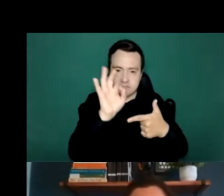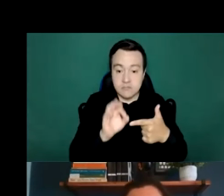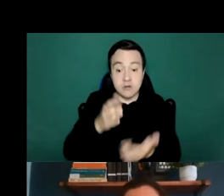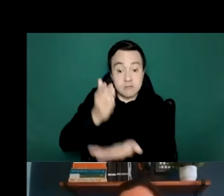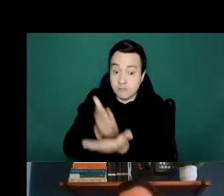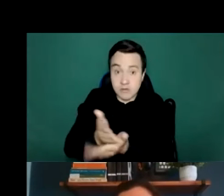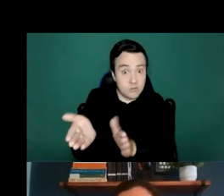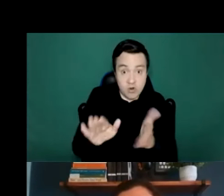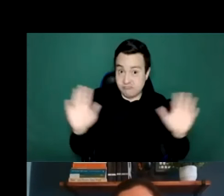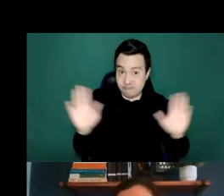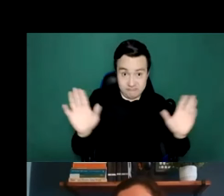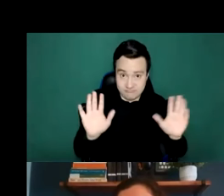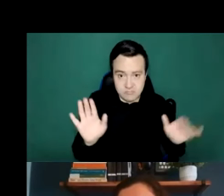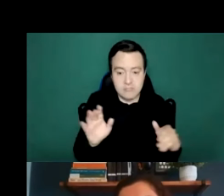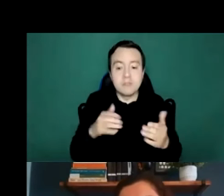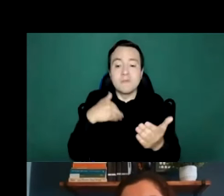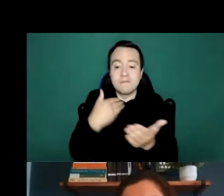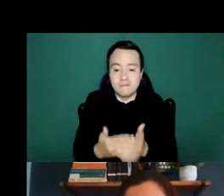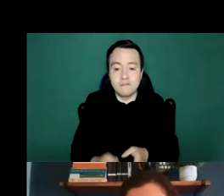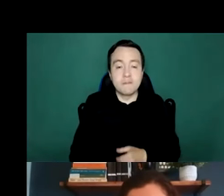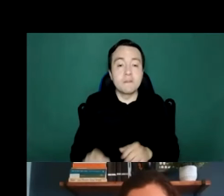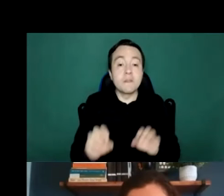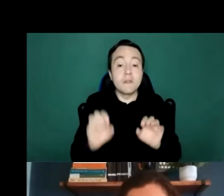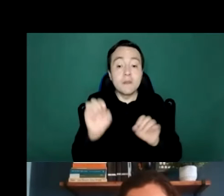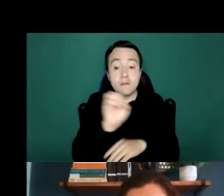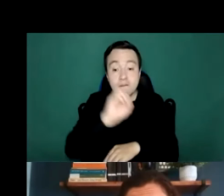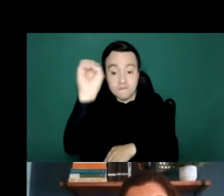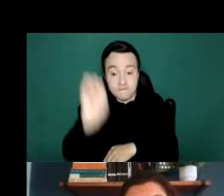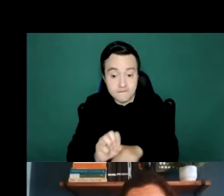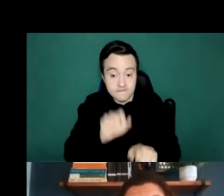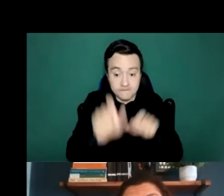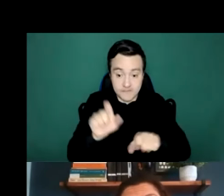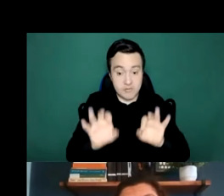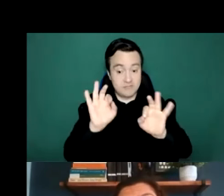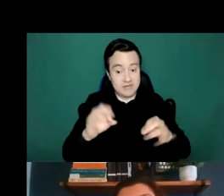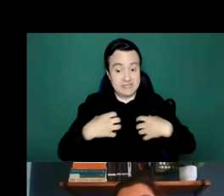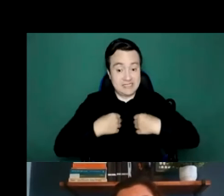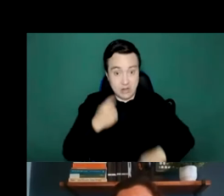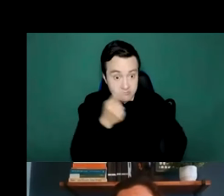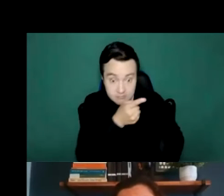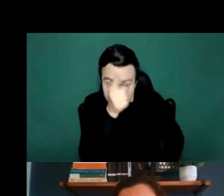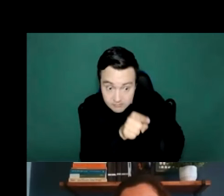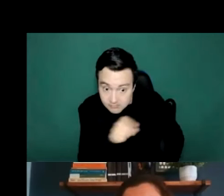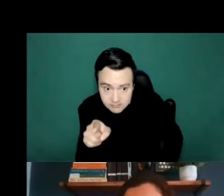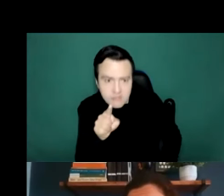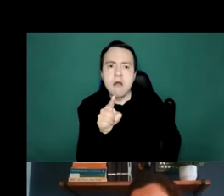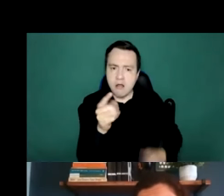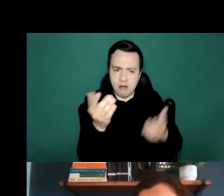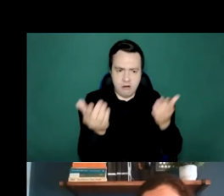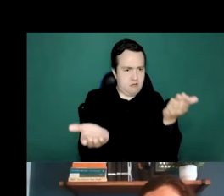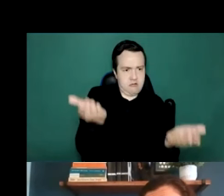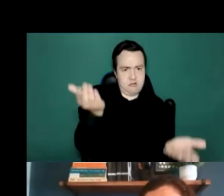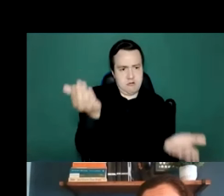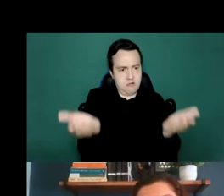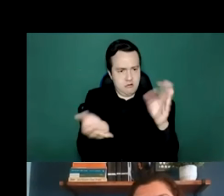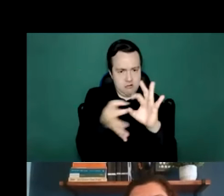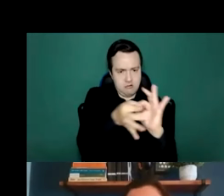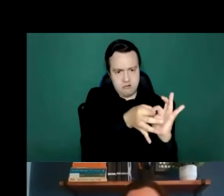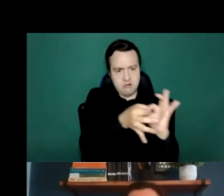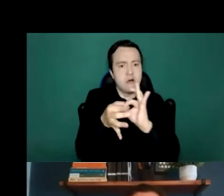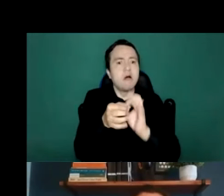avoidable mortality, as well as the percentage of the population that does not seek for the healthcare, we realize that there is a relationship between